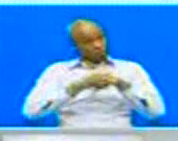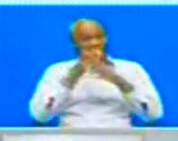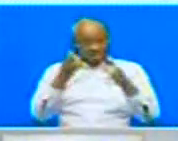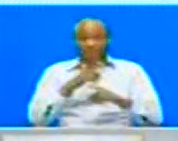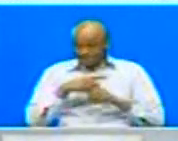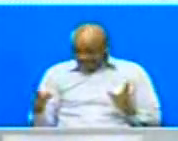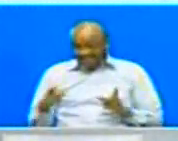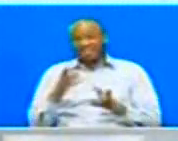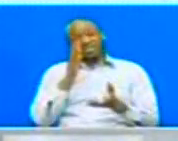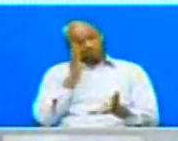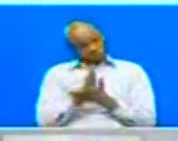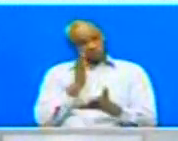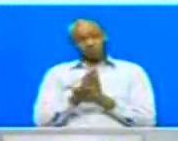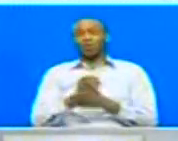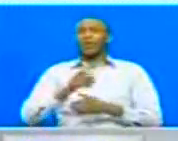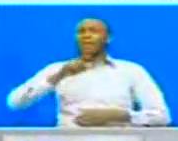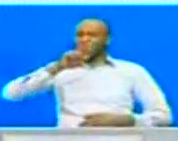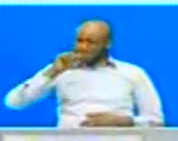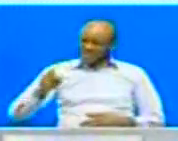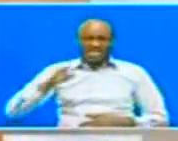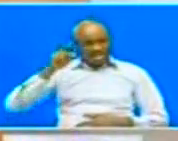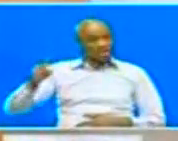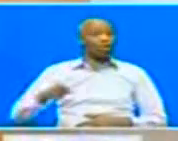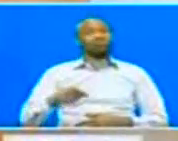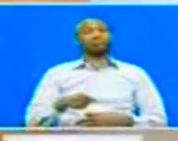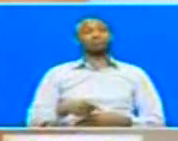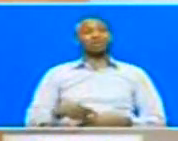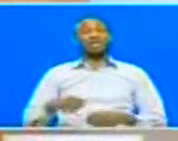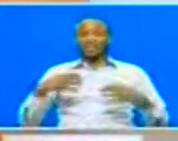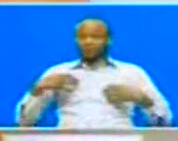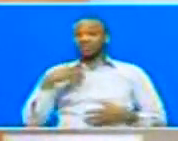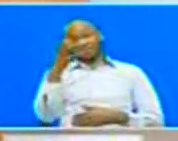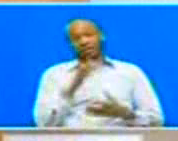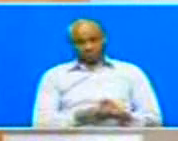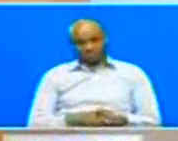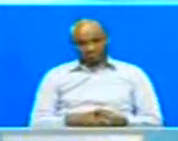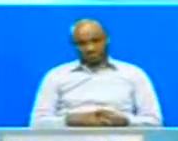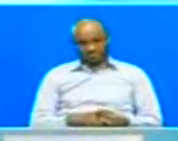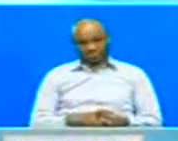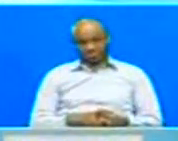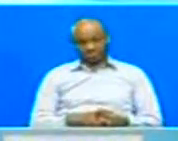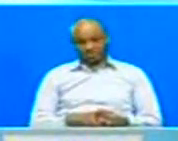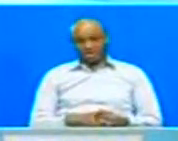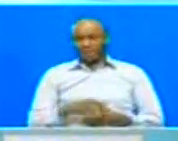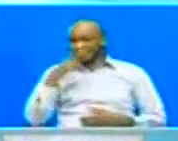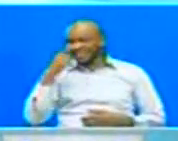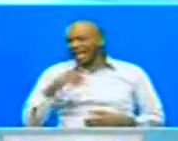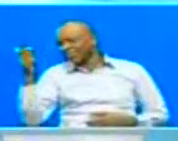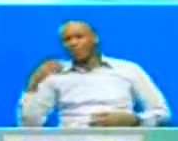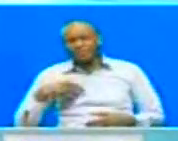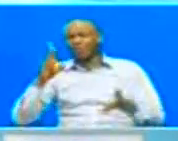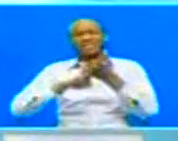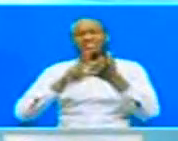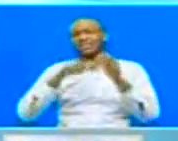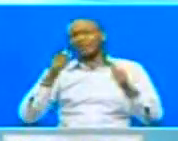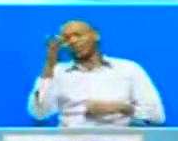But Yvonne, there are a million refugees in Dadaab. Right. Class. Okay. So the issue is, who are these people who are not registered?